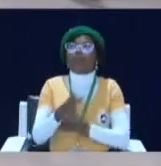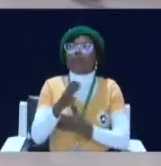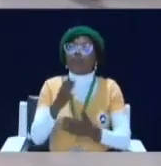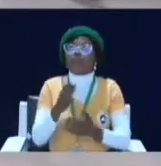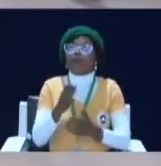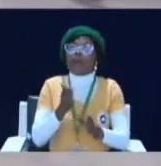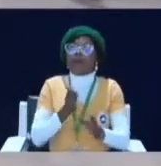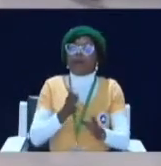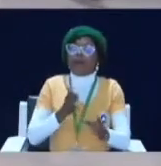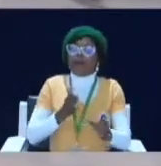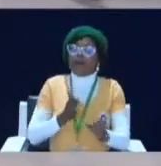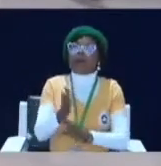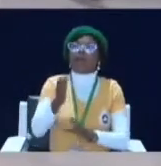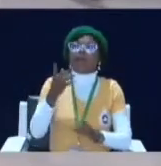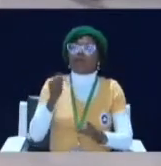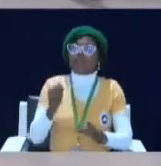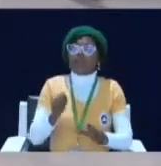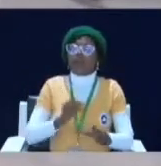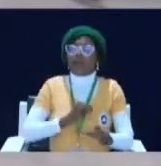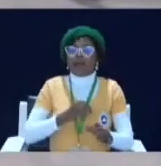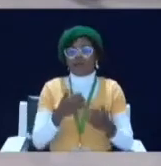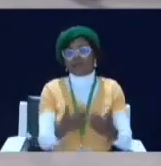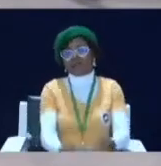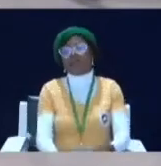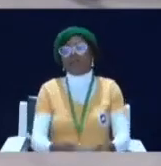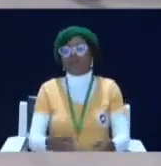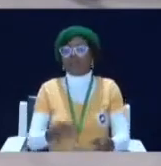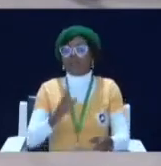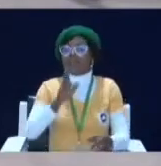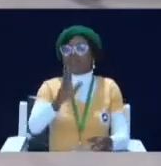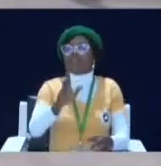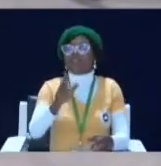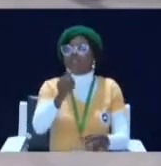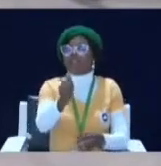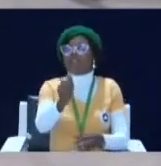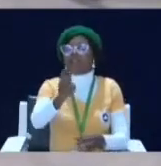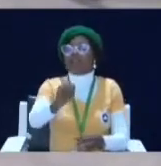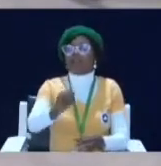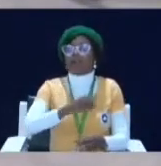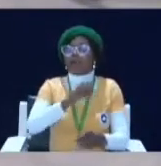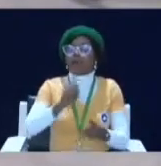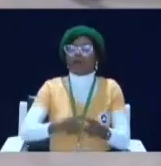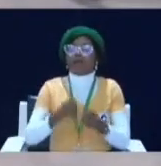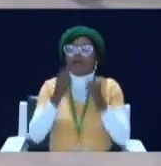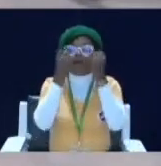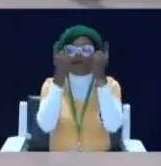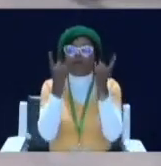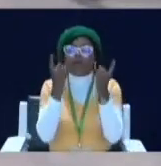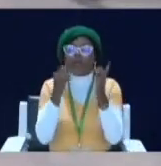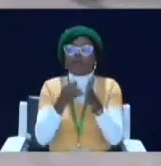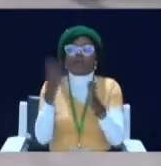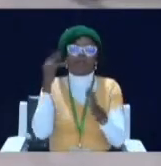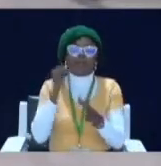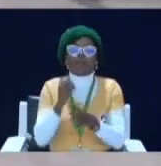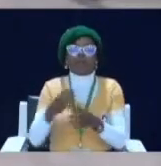the line, I felt, okay, let me leave it. It was around 3 a.m. when I woke up. By the time I woke up, it was about 7. The table was set for